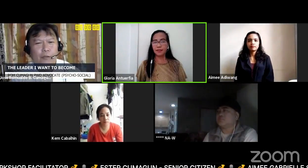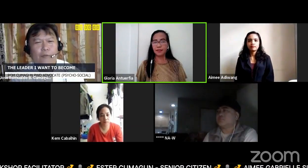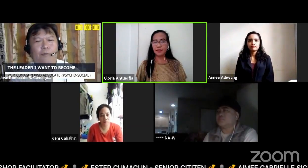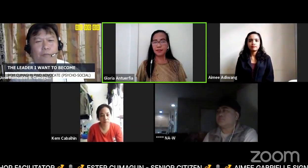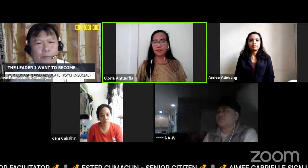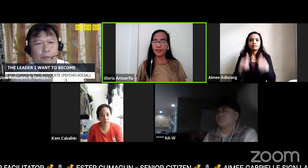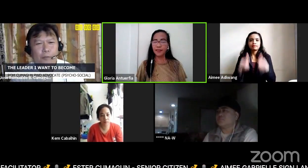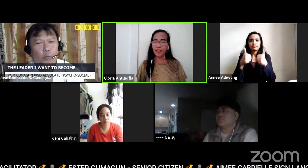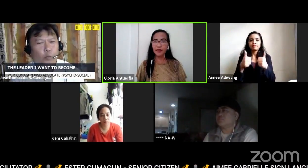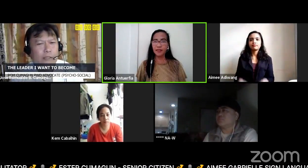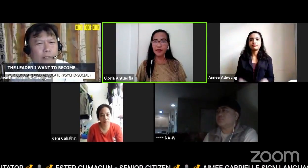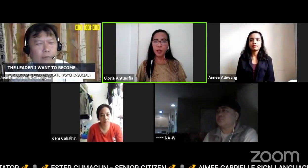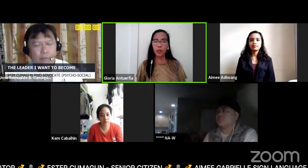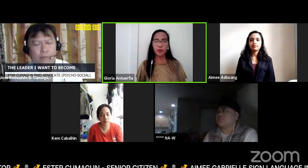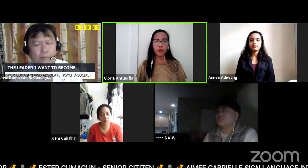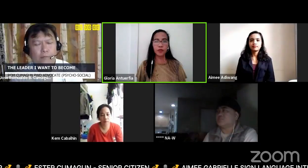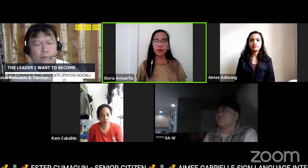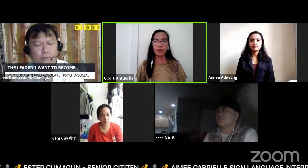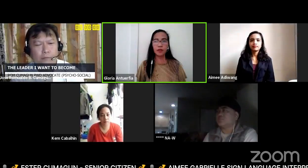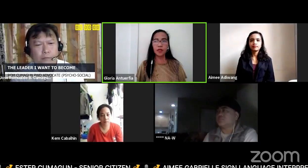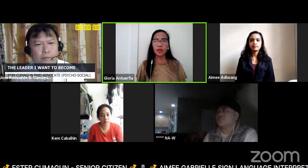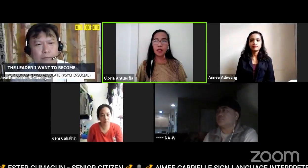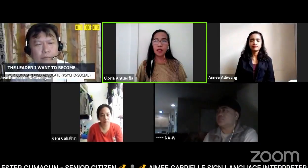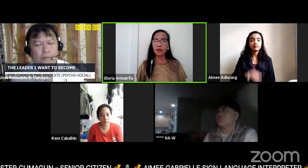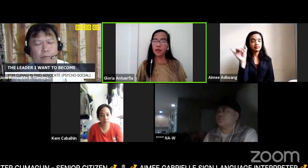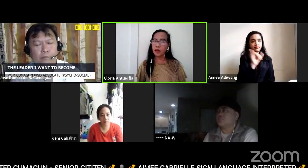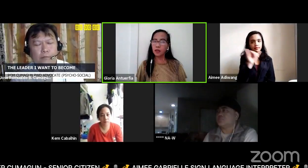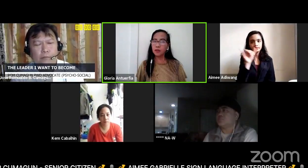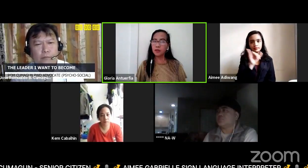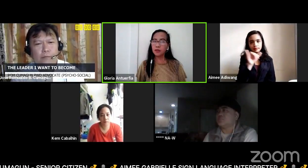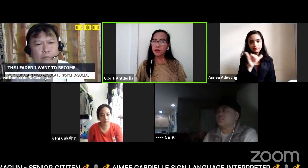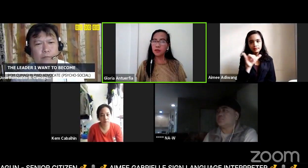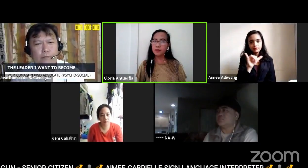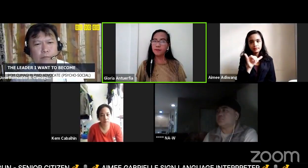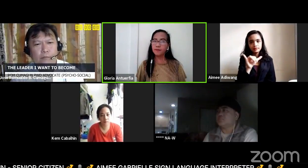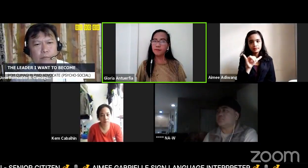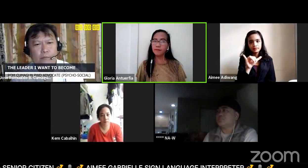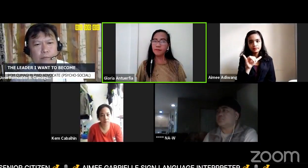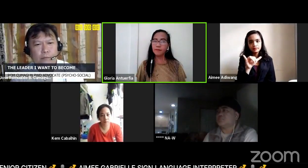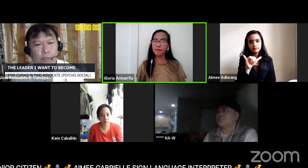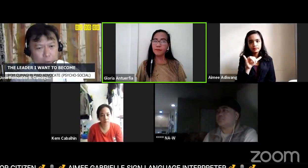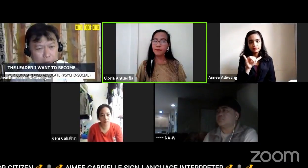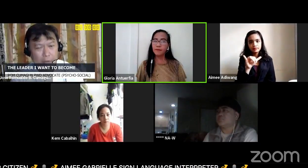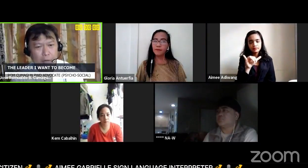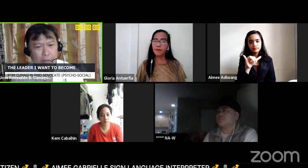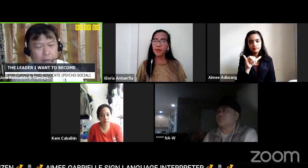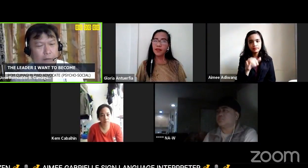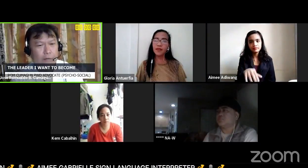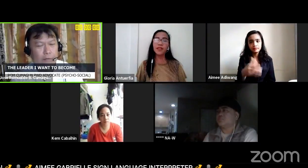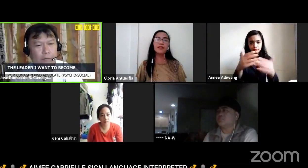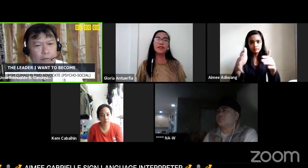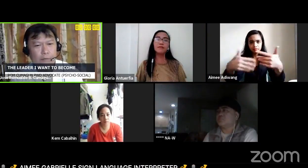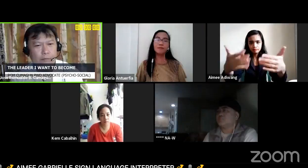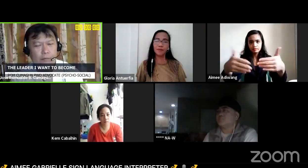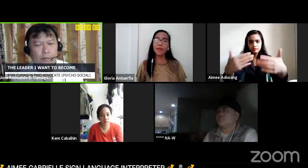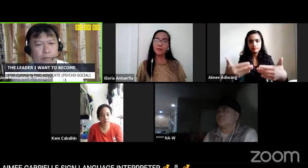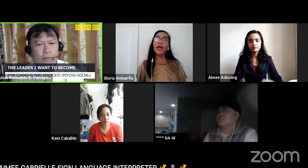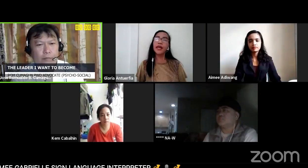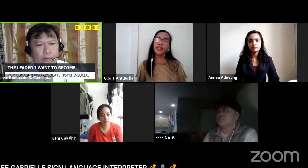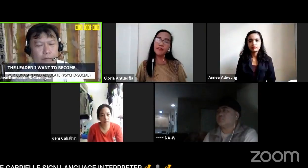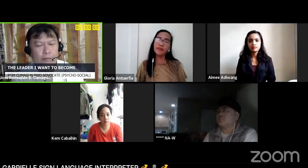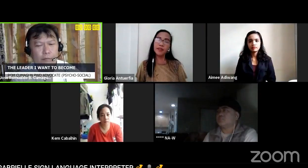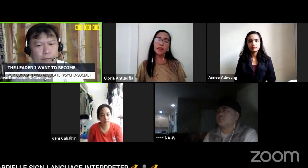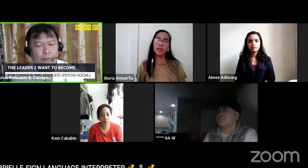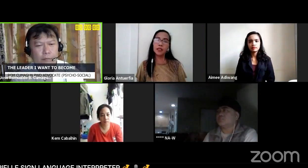Yes. And even in the yes. Go on, go And on. even in